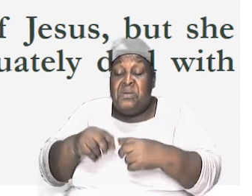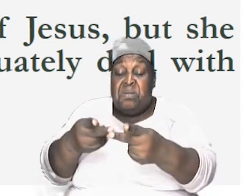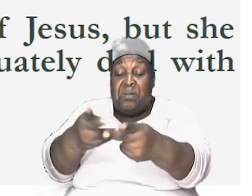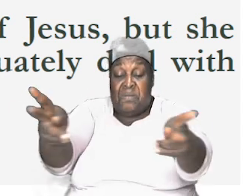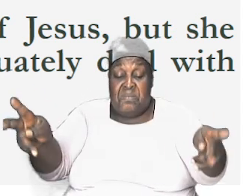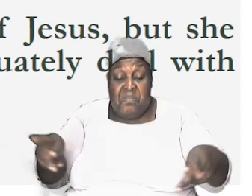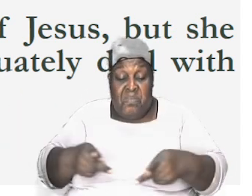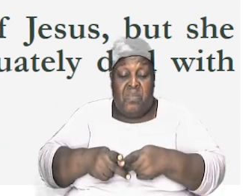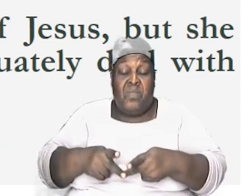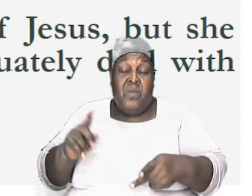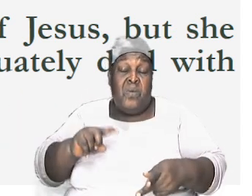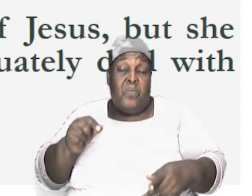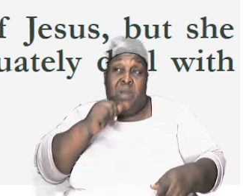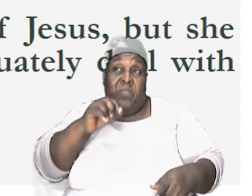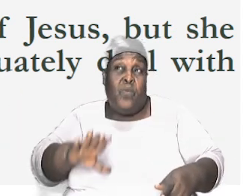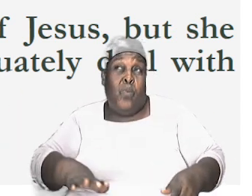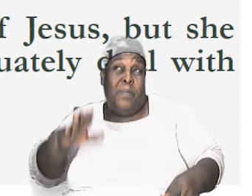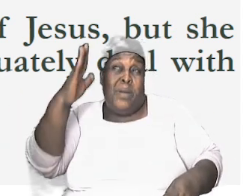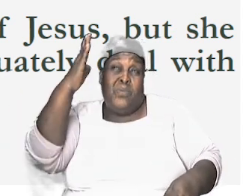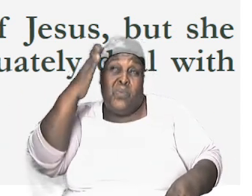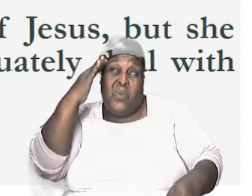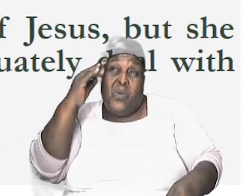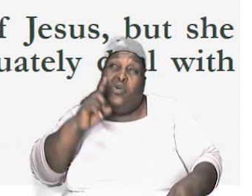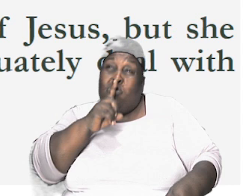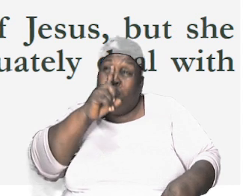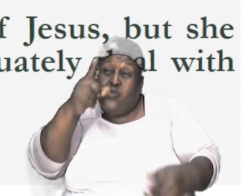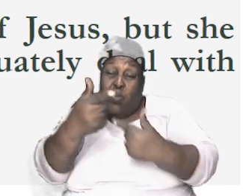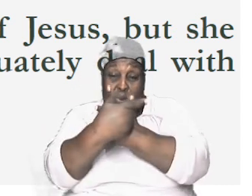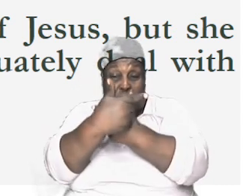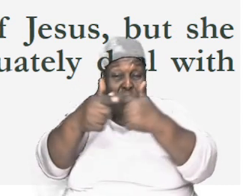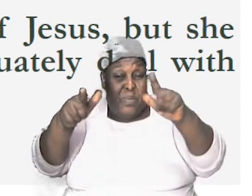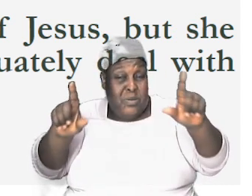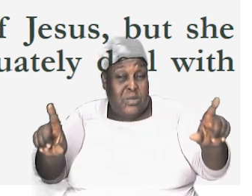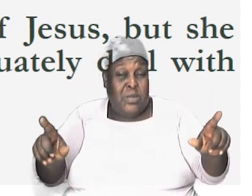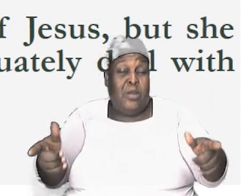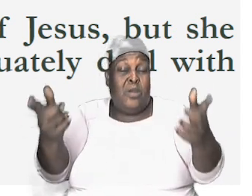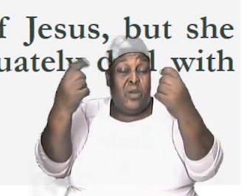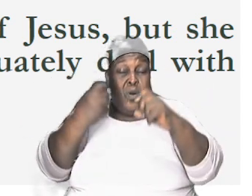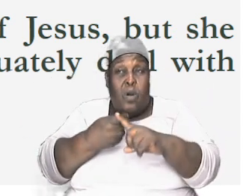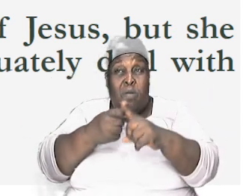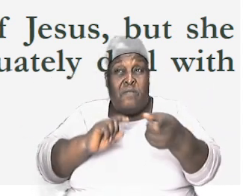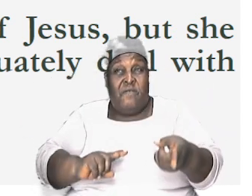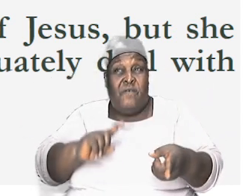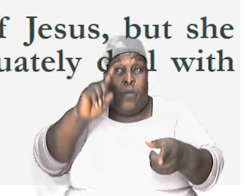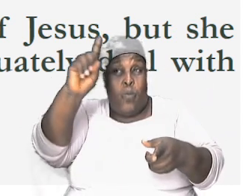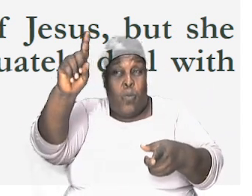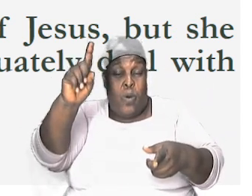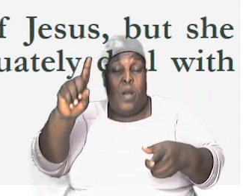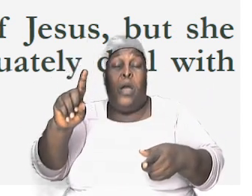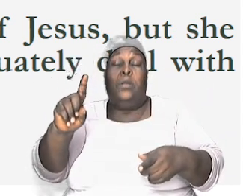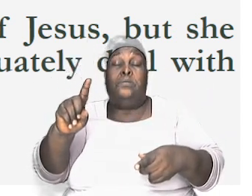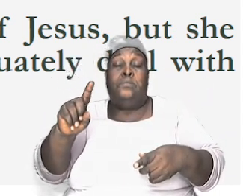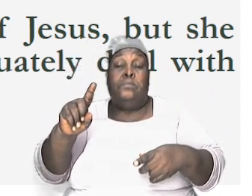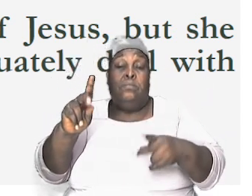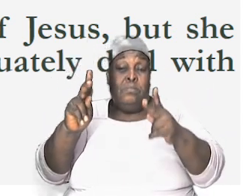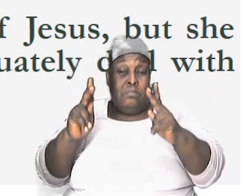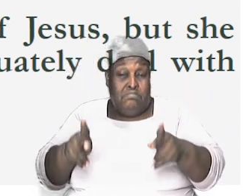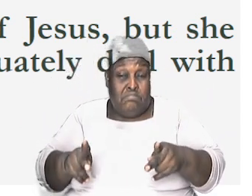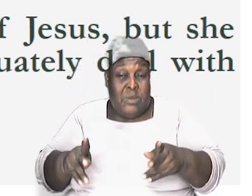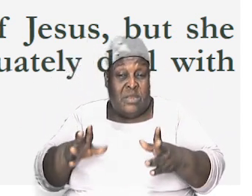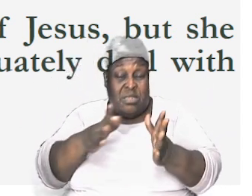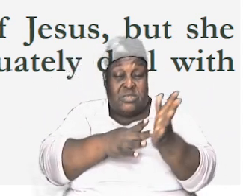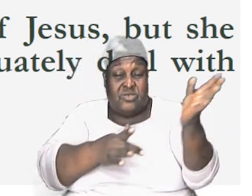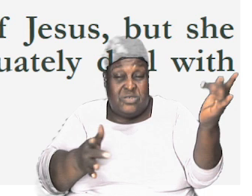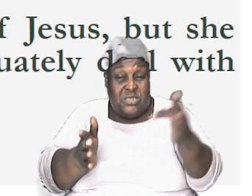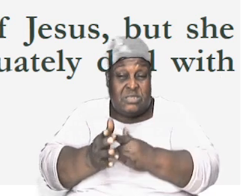she acknowledged that true liberty can only come through one. It was interesting that she